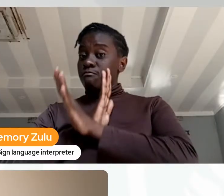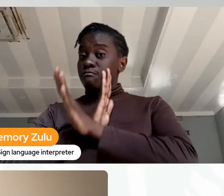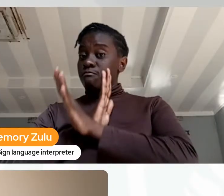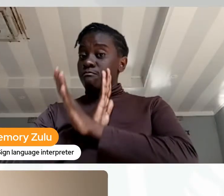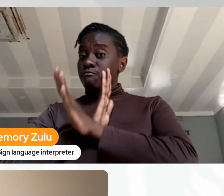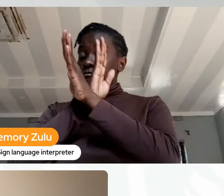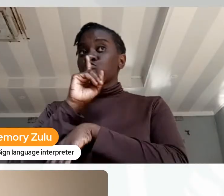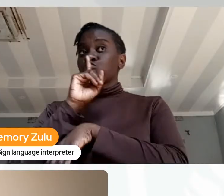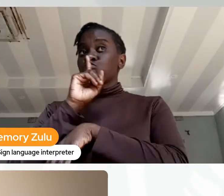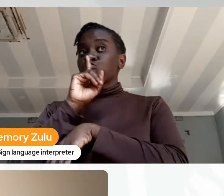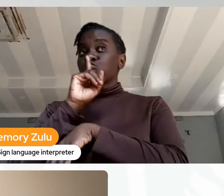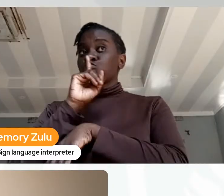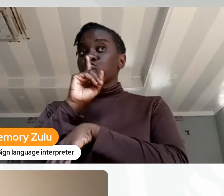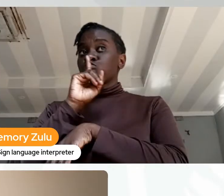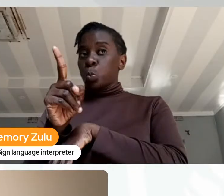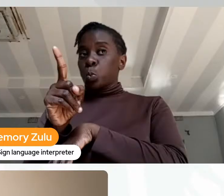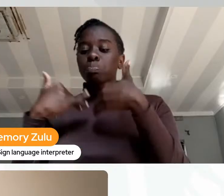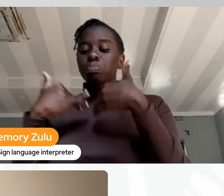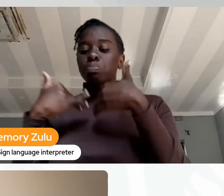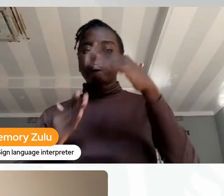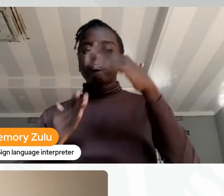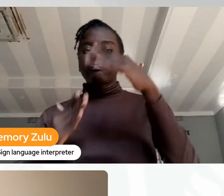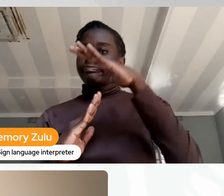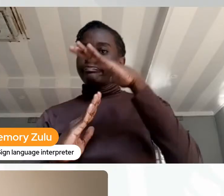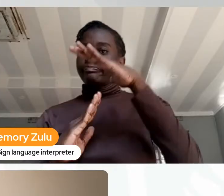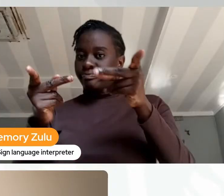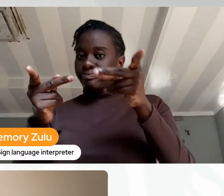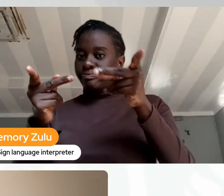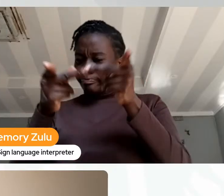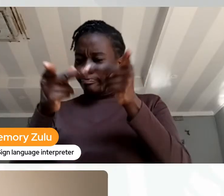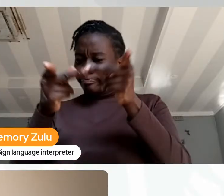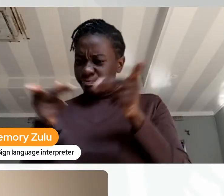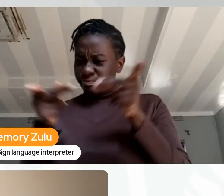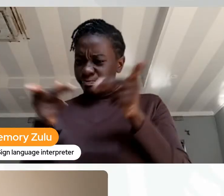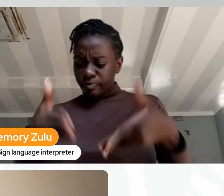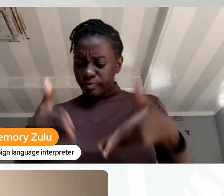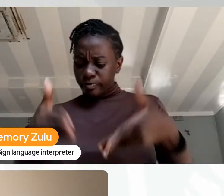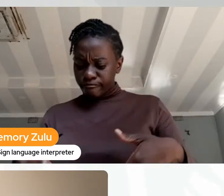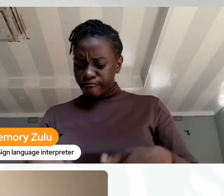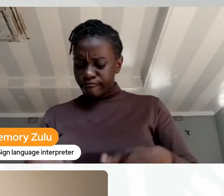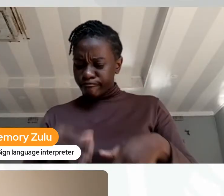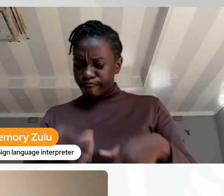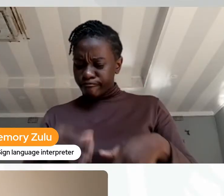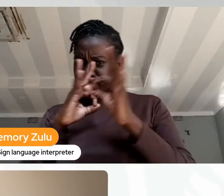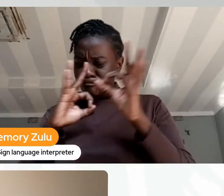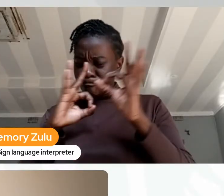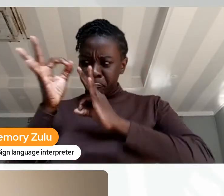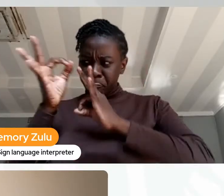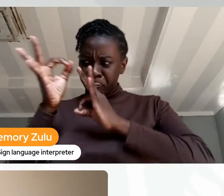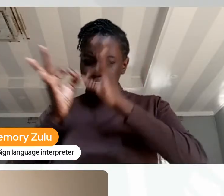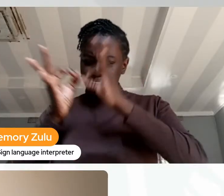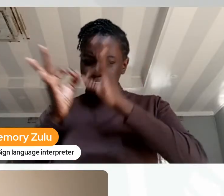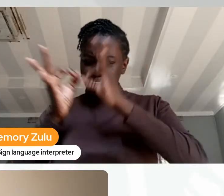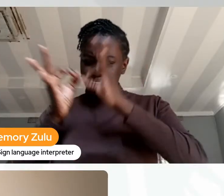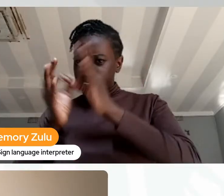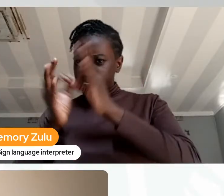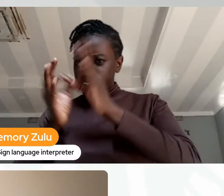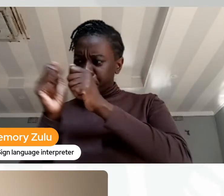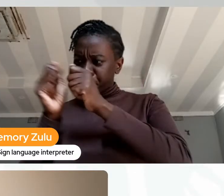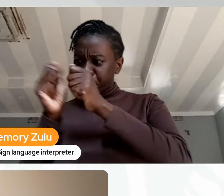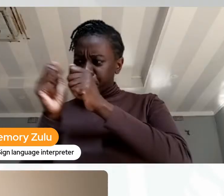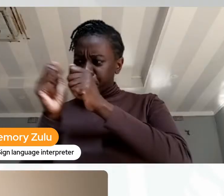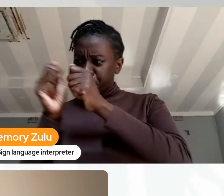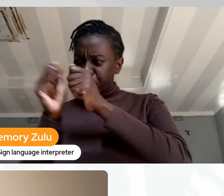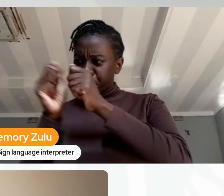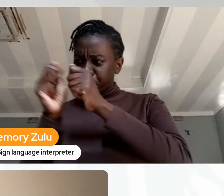transmitted diseases, and if schools are able to open some sort of sick bays where they can employ